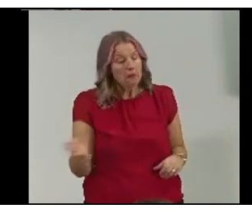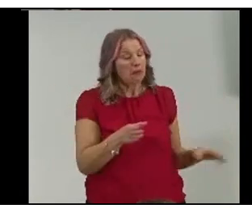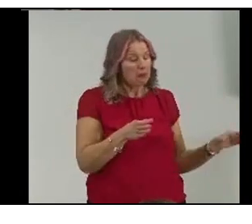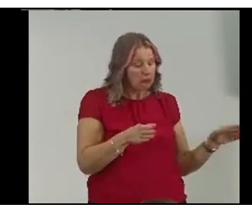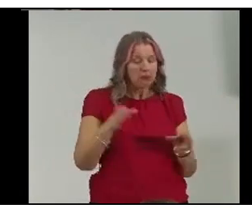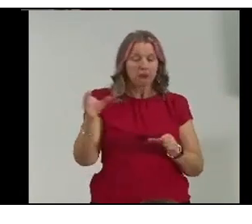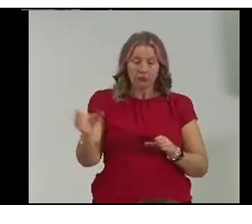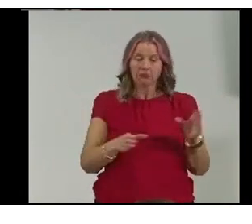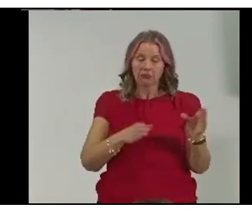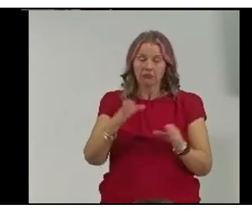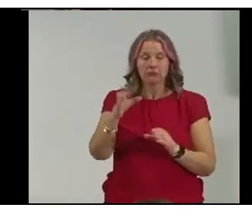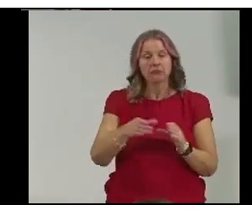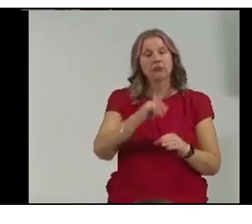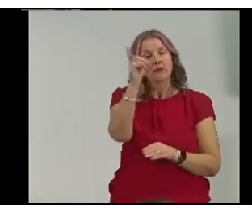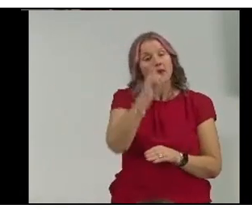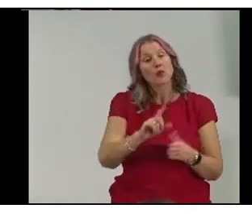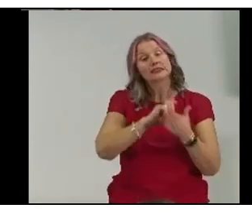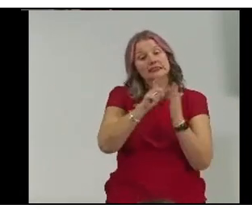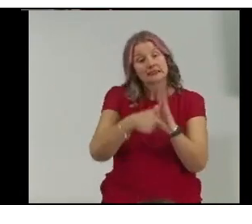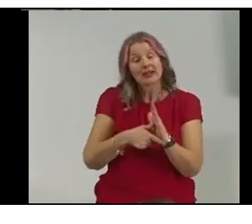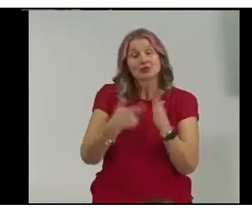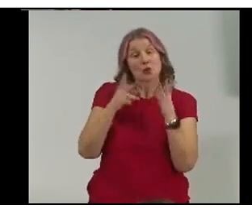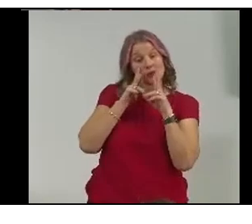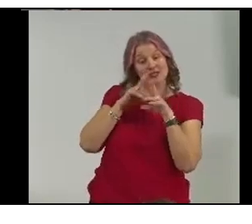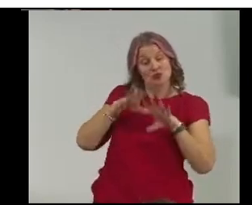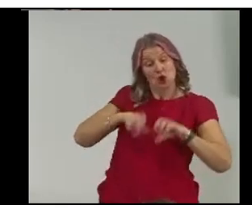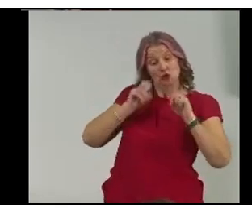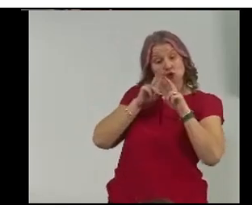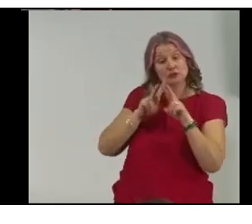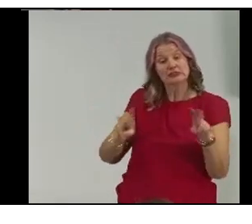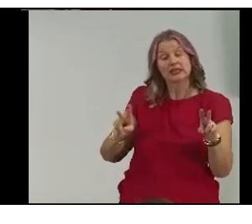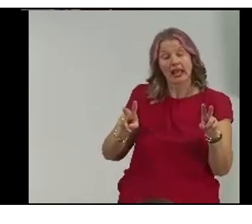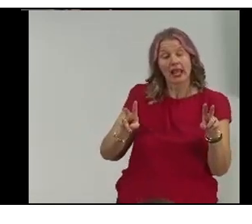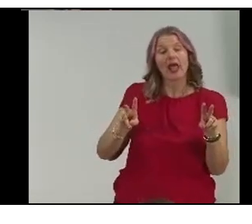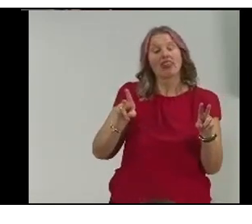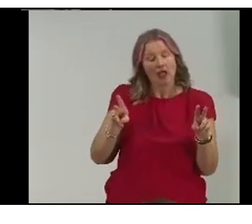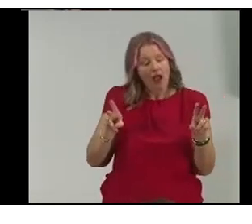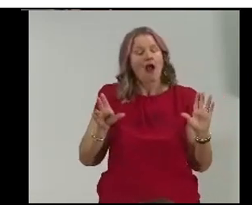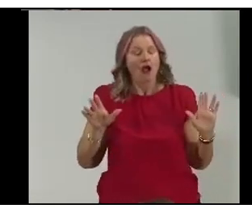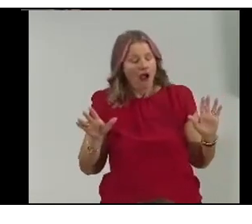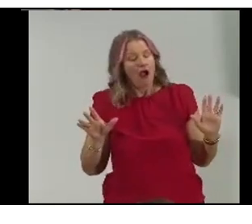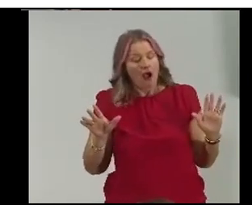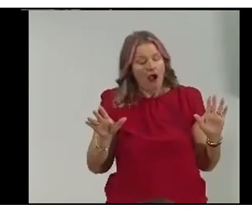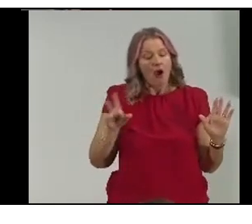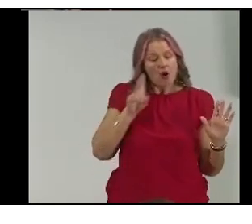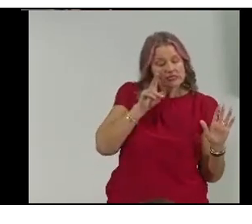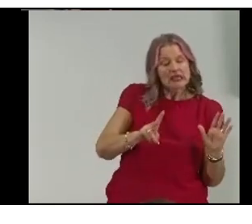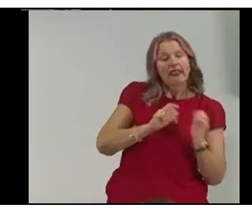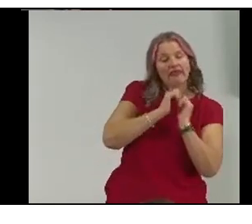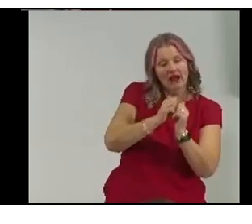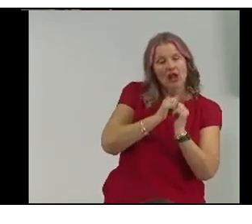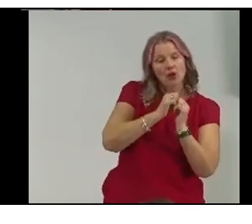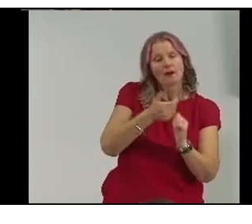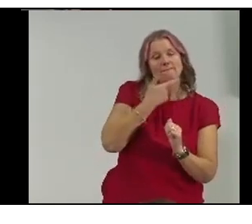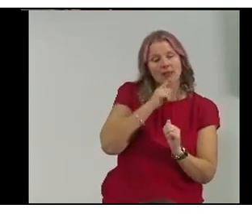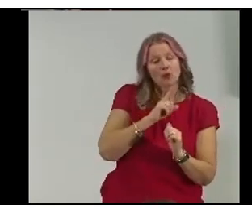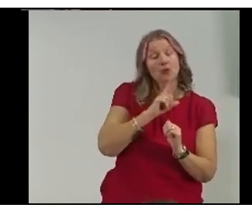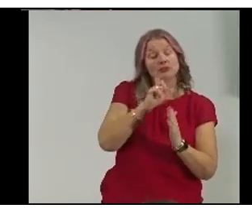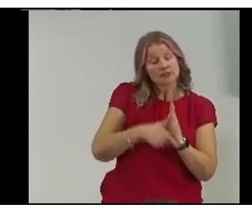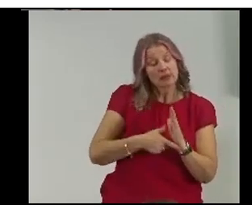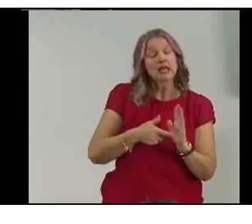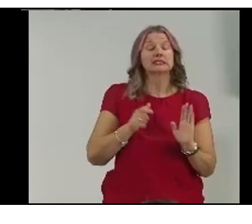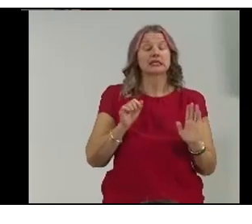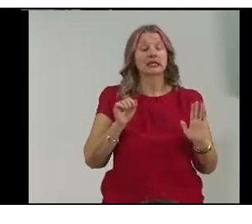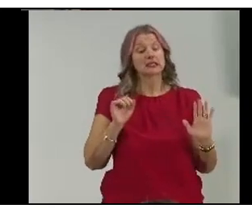disabilities. So we're starting to see that they're investing more in this talent, that they are seeing the value. So in that way,